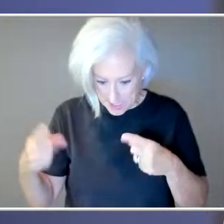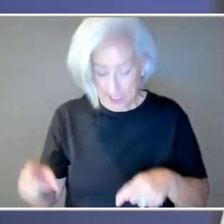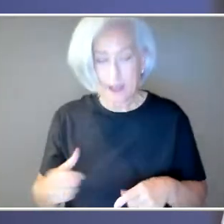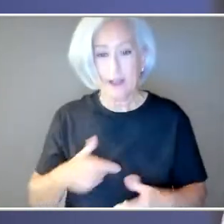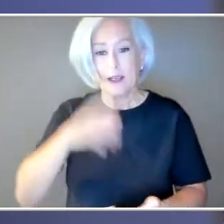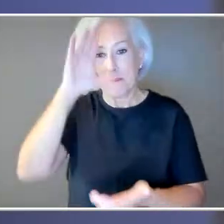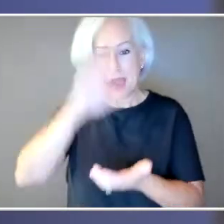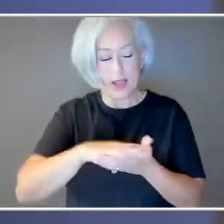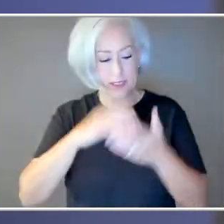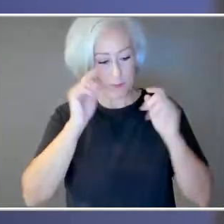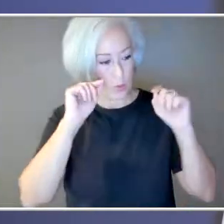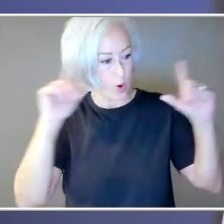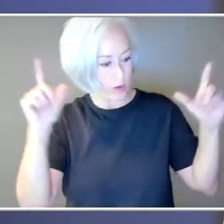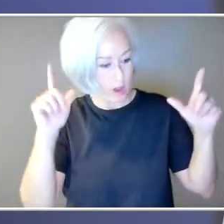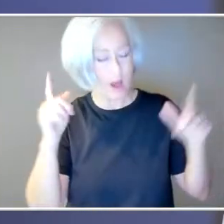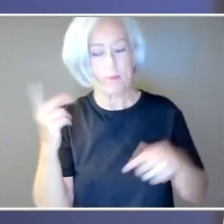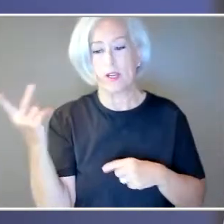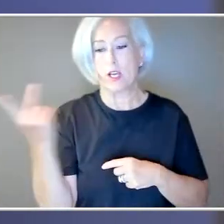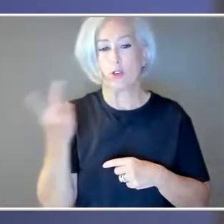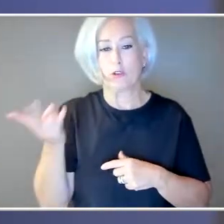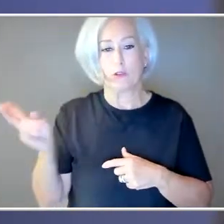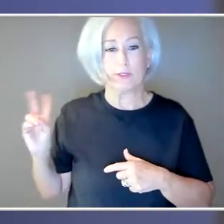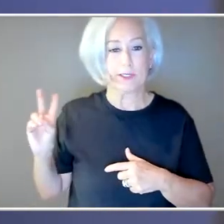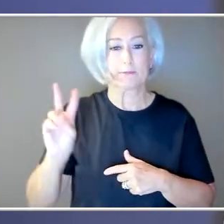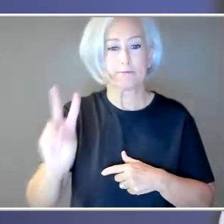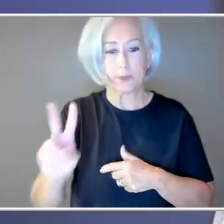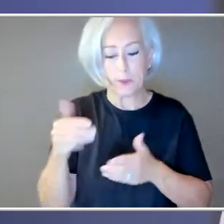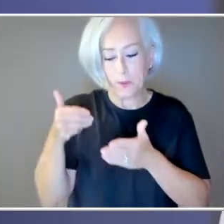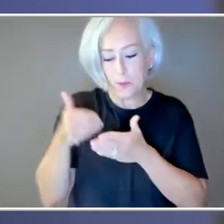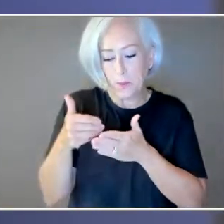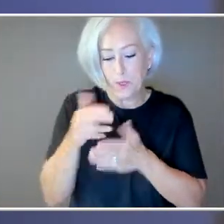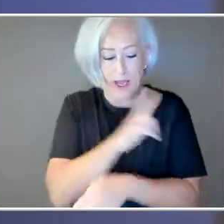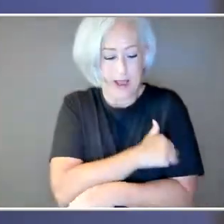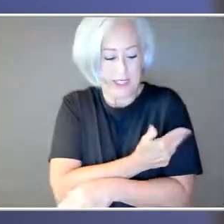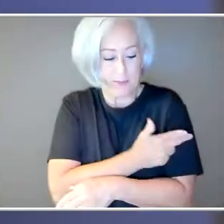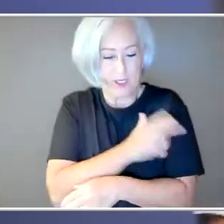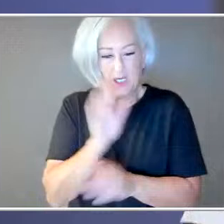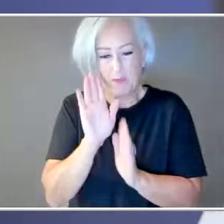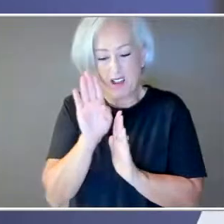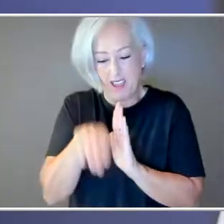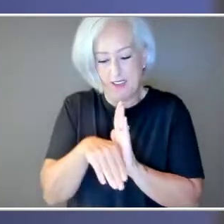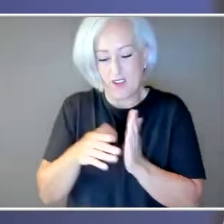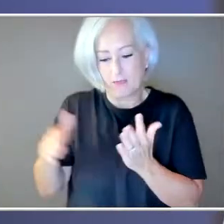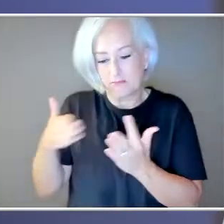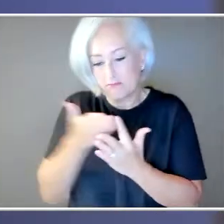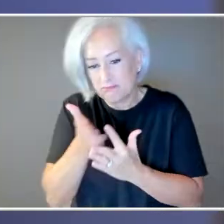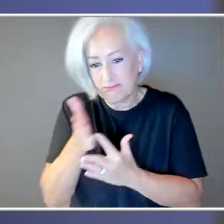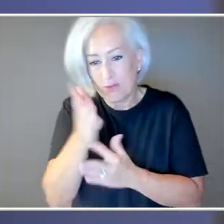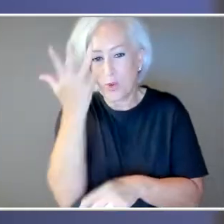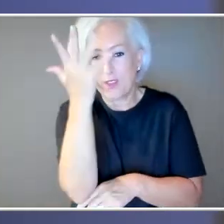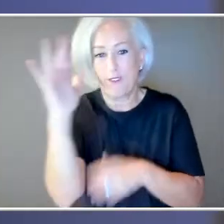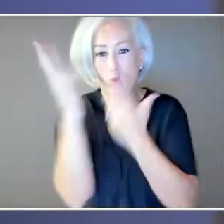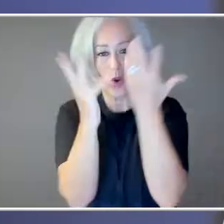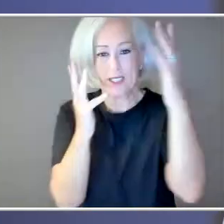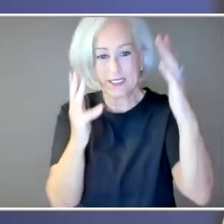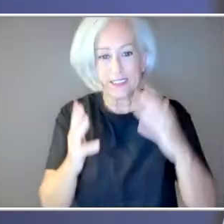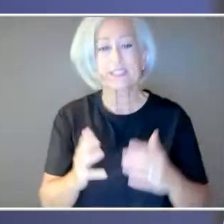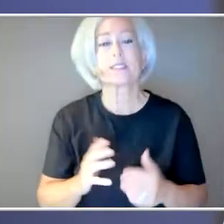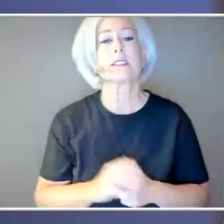got into the nearest hospital, which was about 30 minutes through the national forest to get